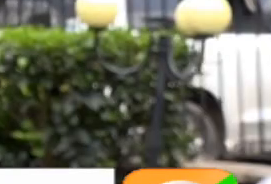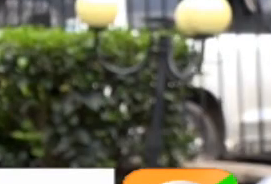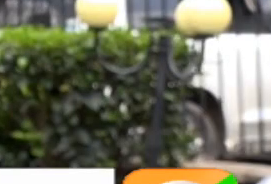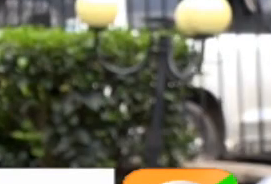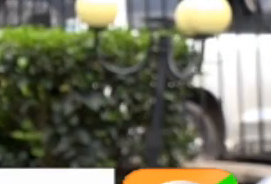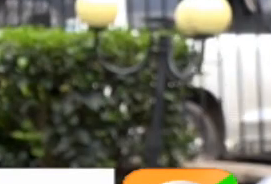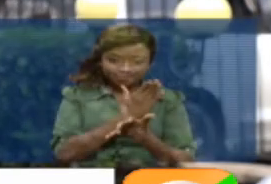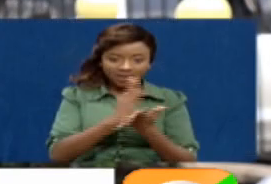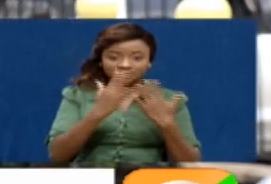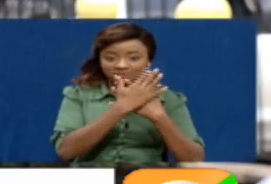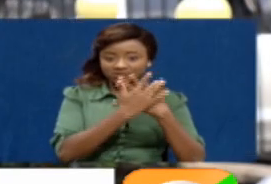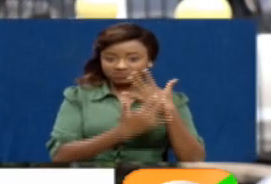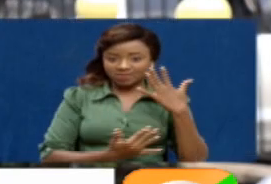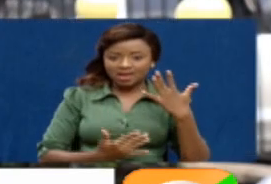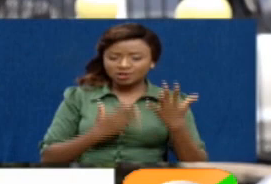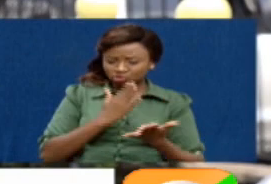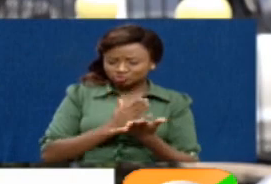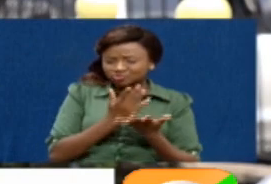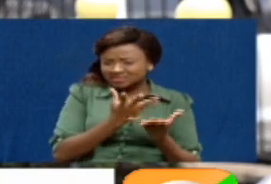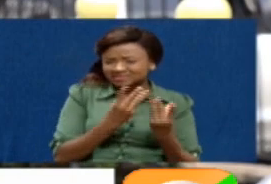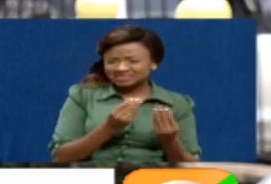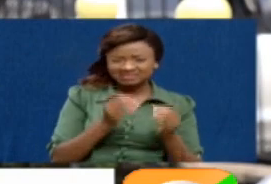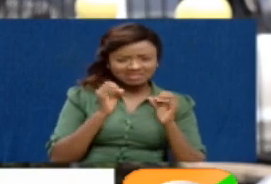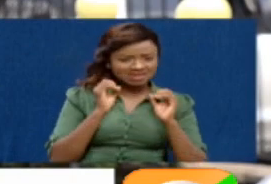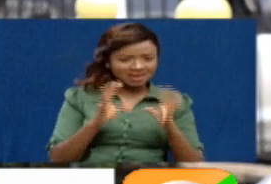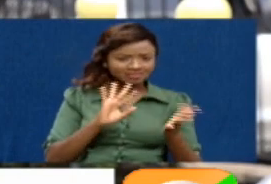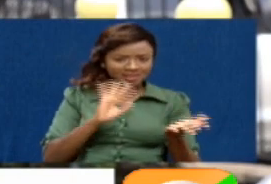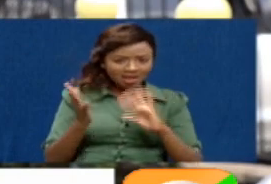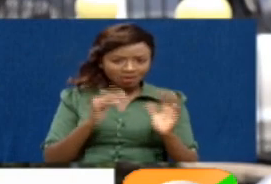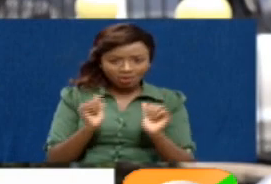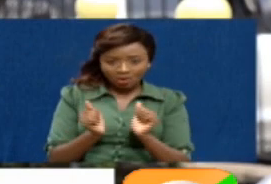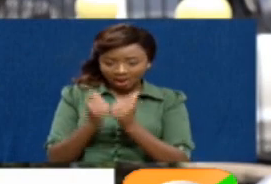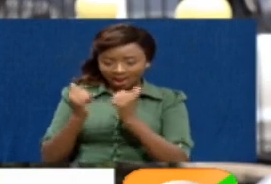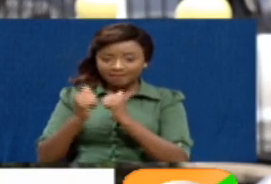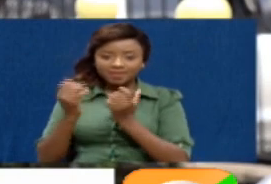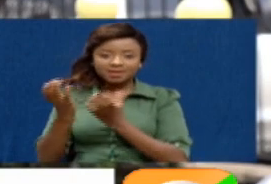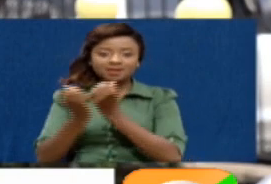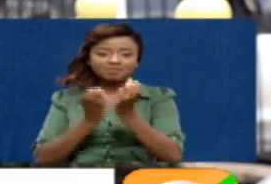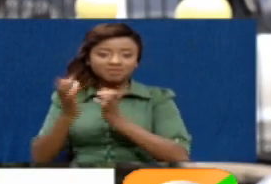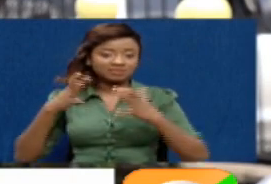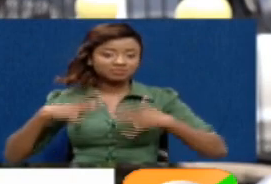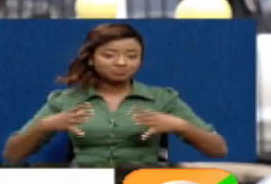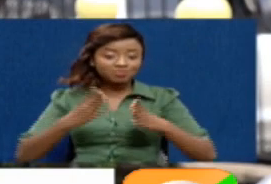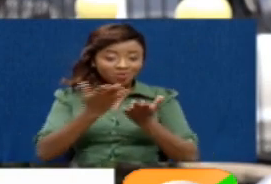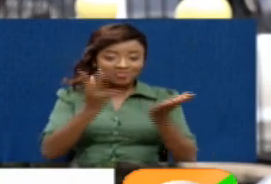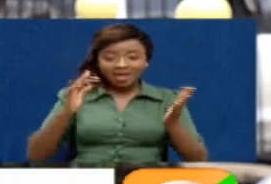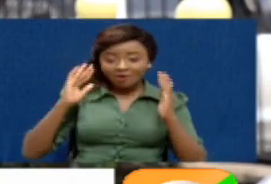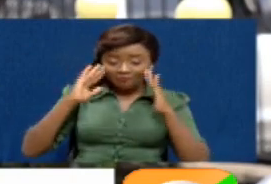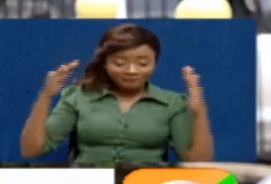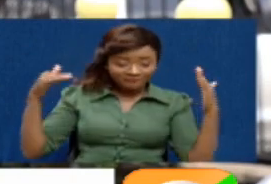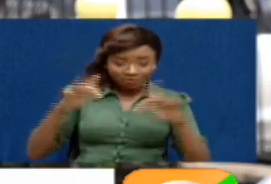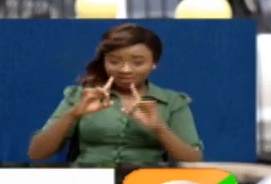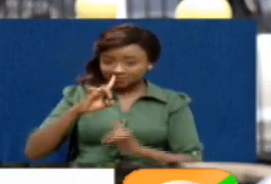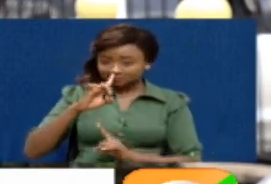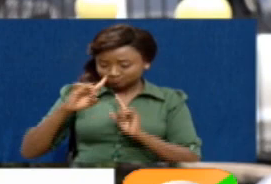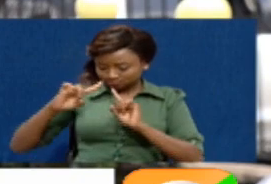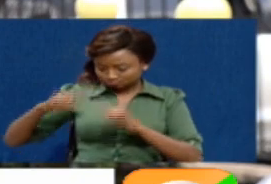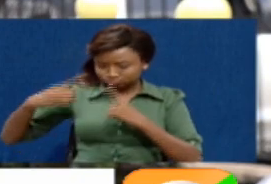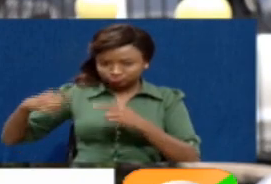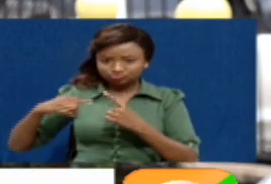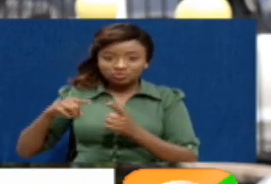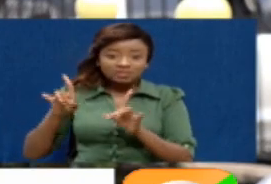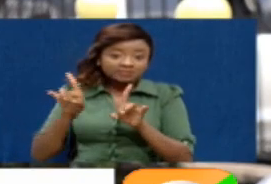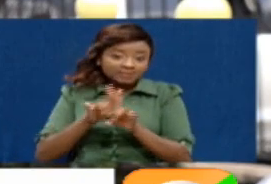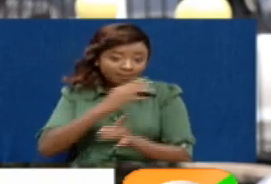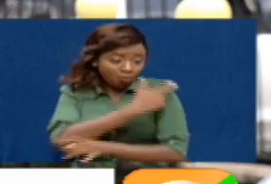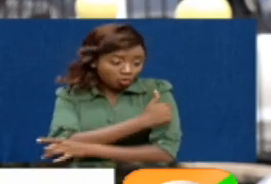department to unearth what is happening to business, to some business people who are also part of that cartel. Some